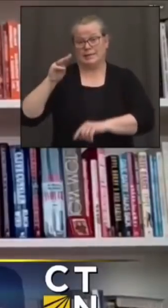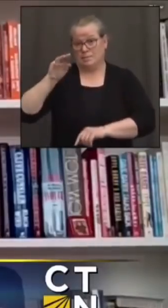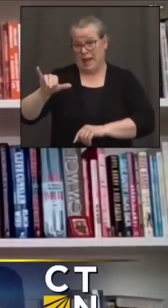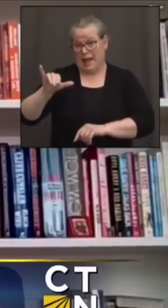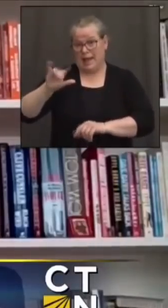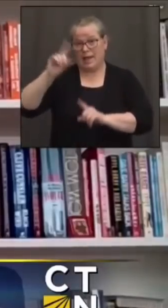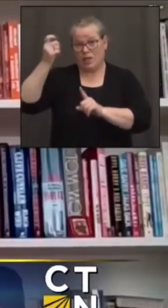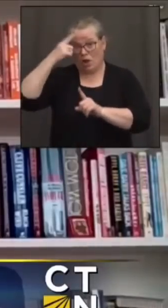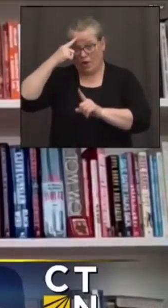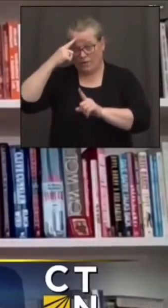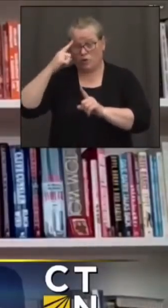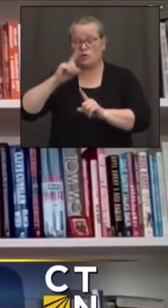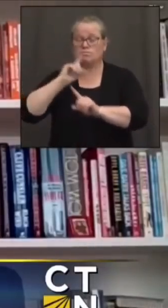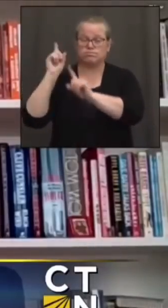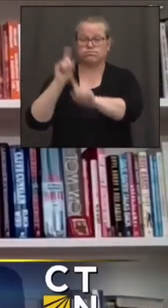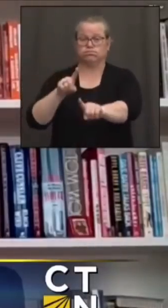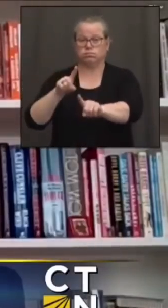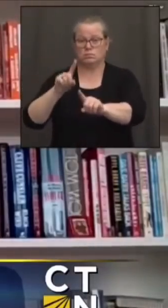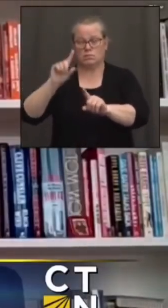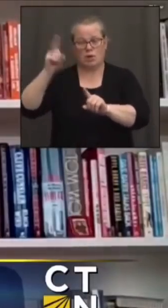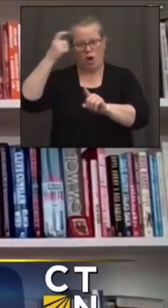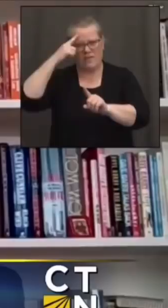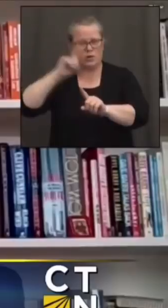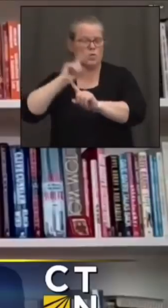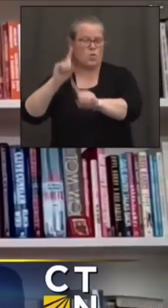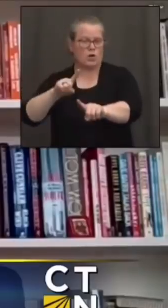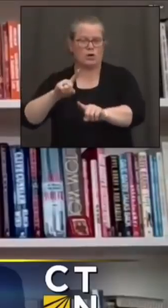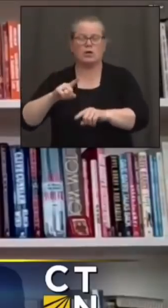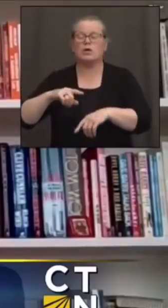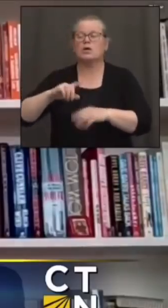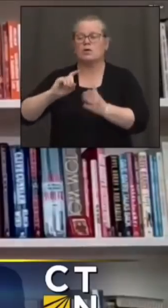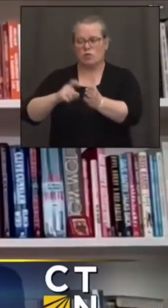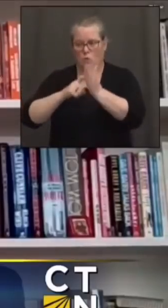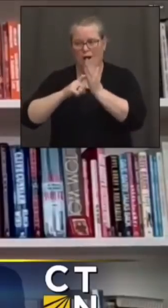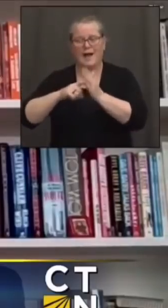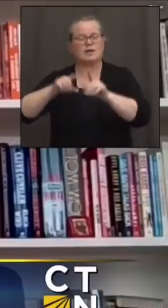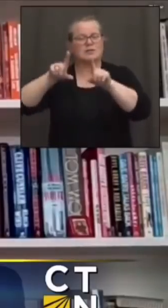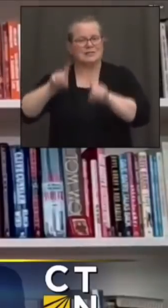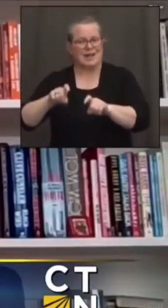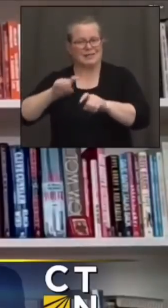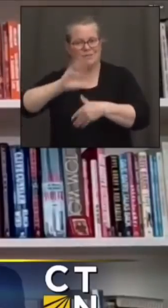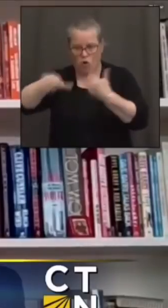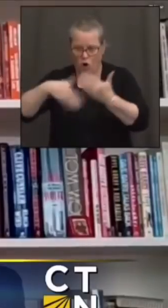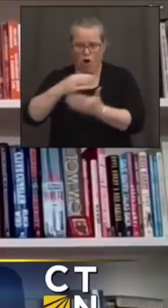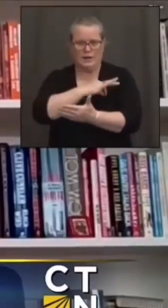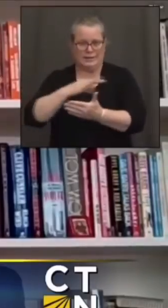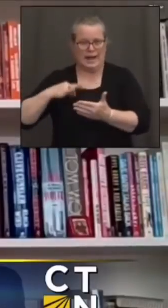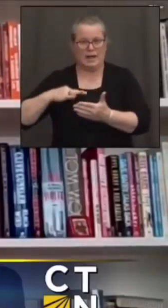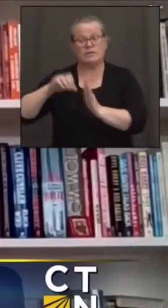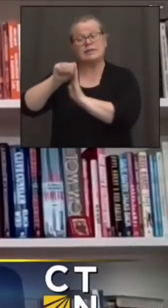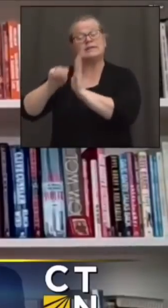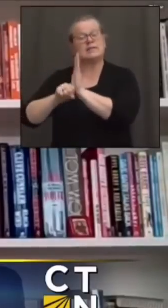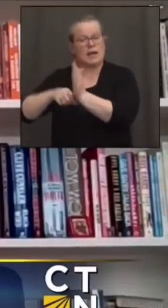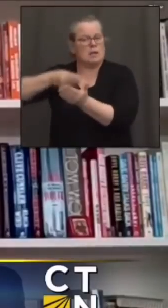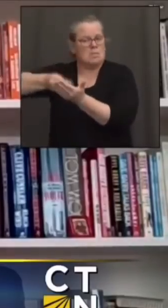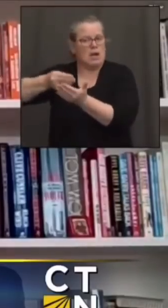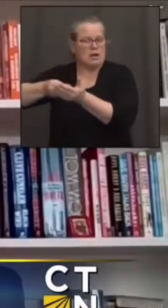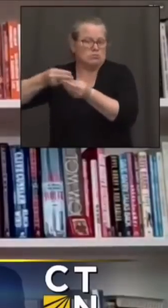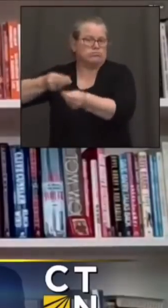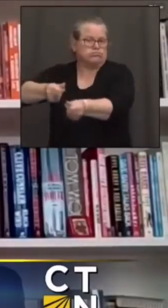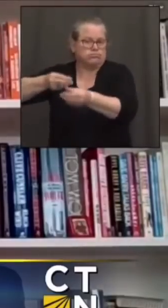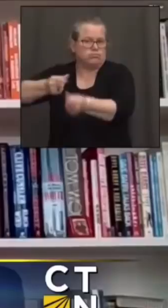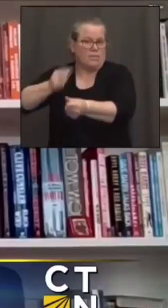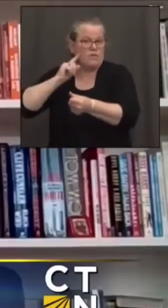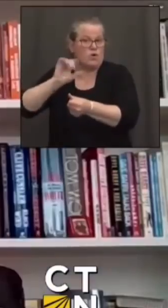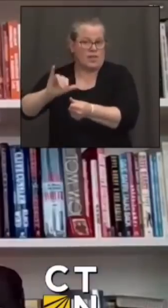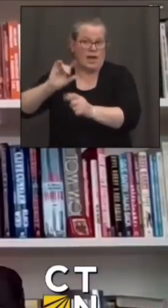weekly testing of all staff in nursing homes, and the state has been supporting that program financially since that